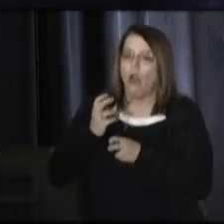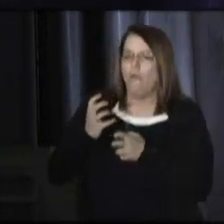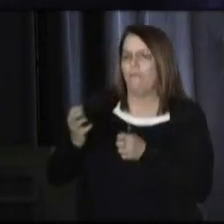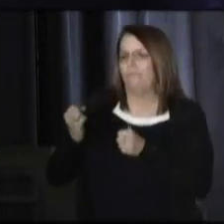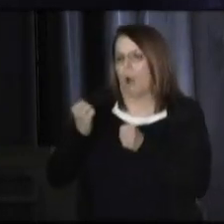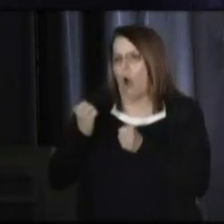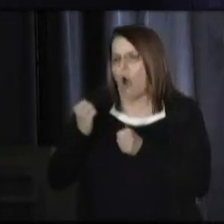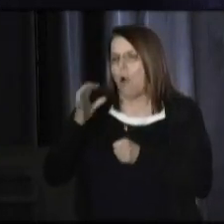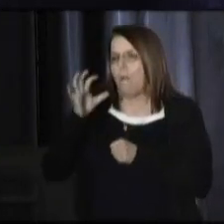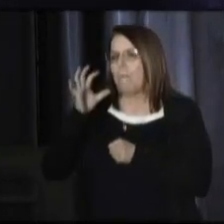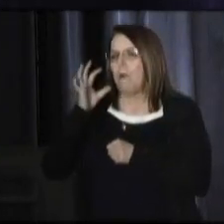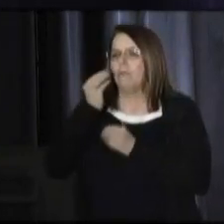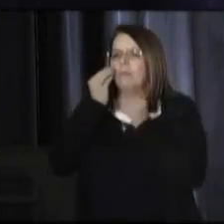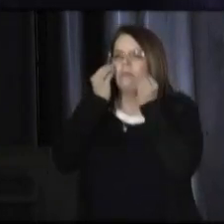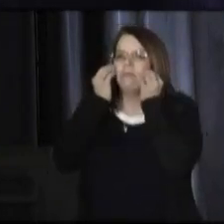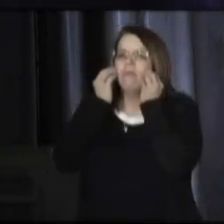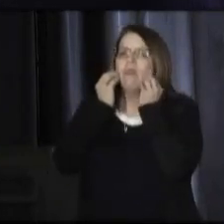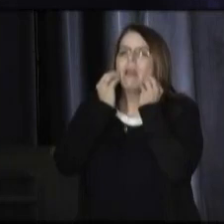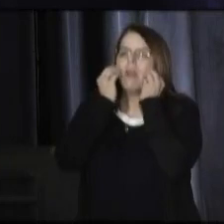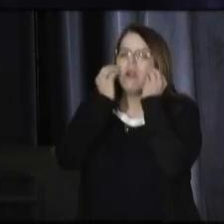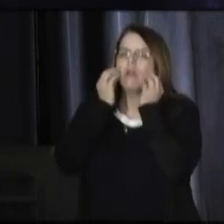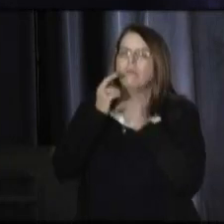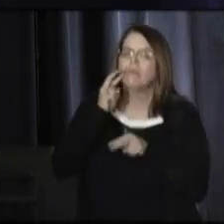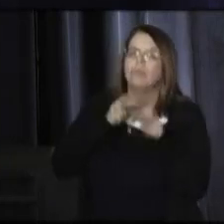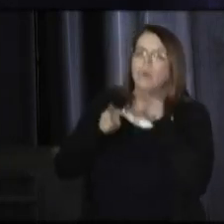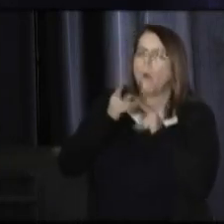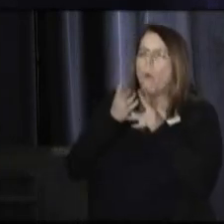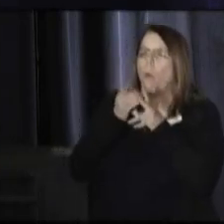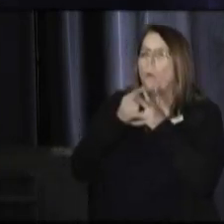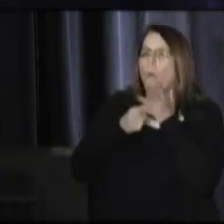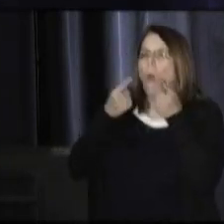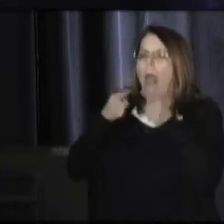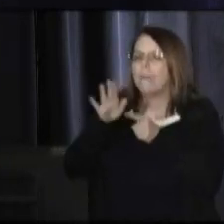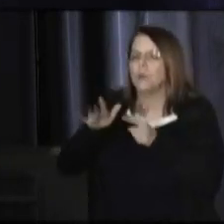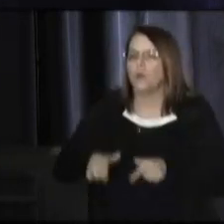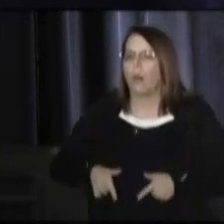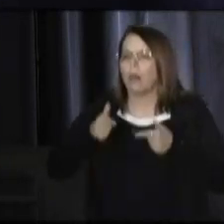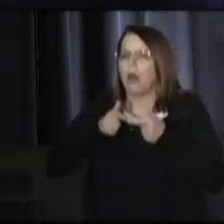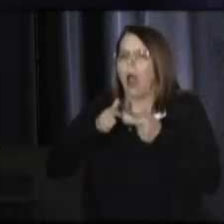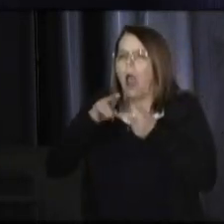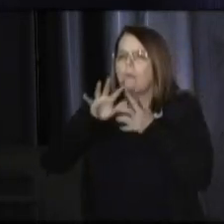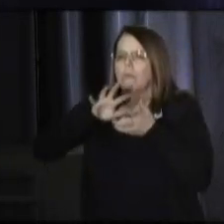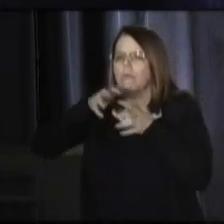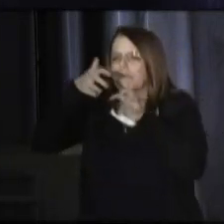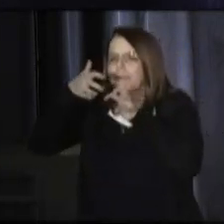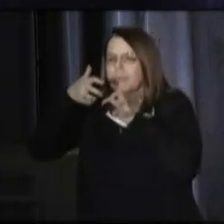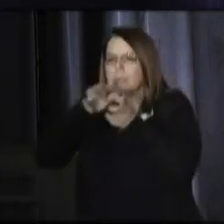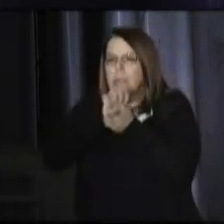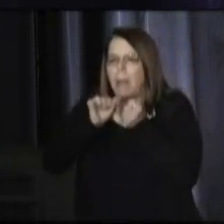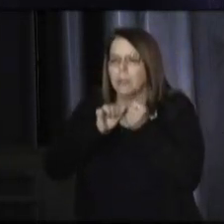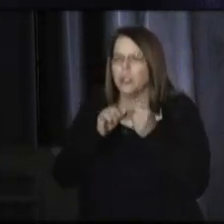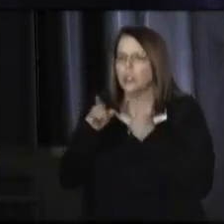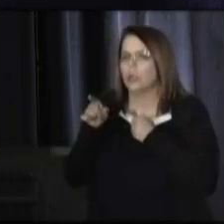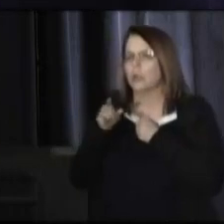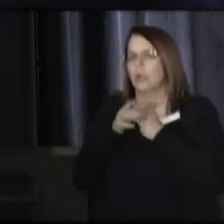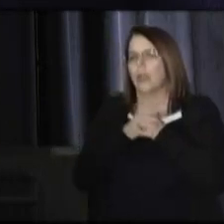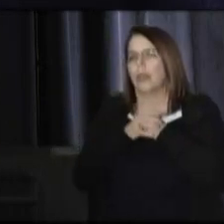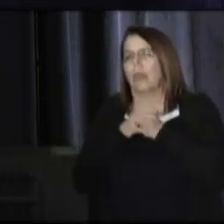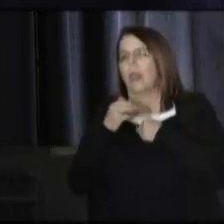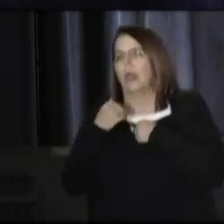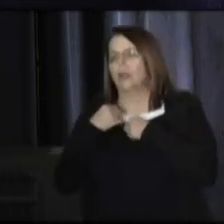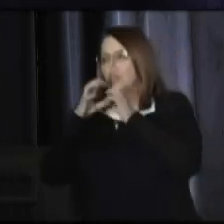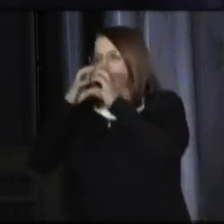many shards of glass we'd mosaicked on our skins. Whoever bled the most would win. Whoever could pluck the glass out whole